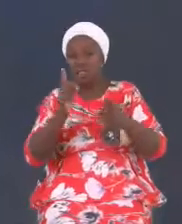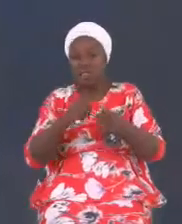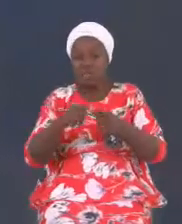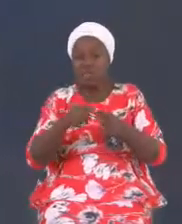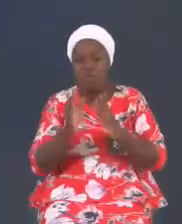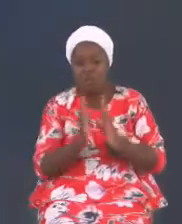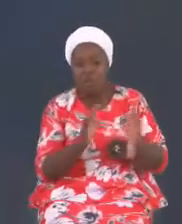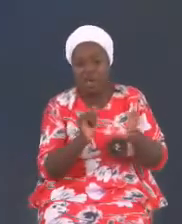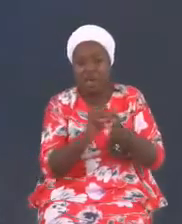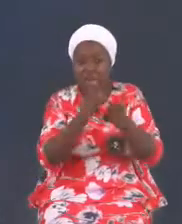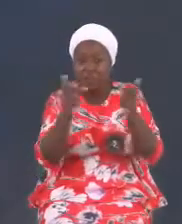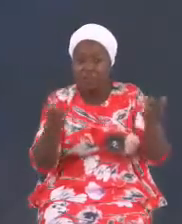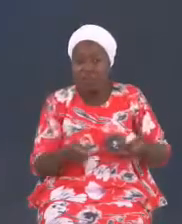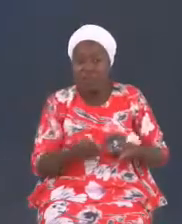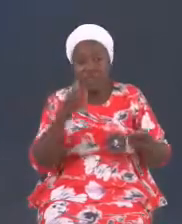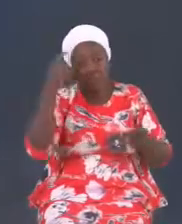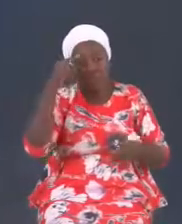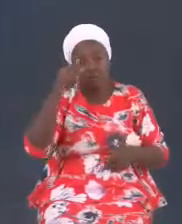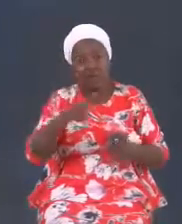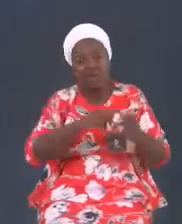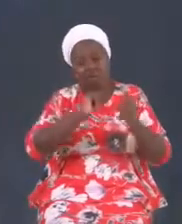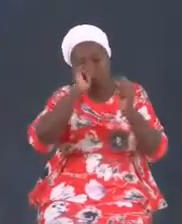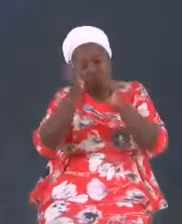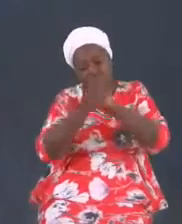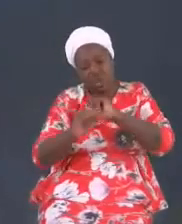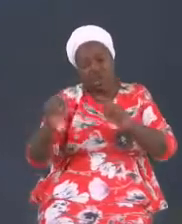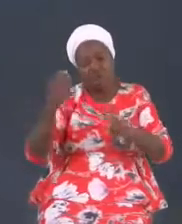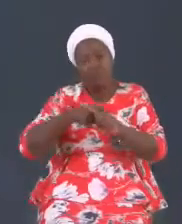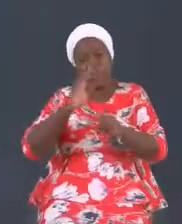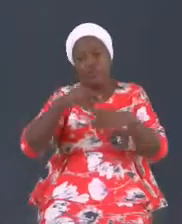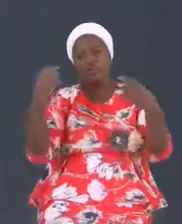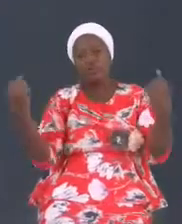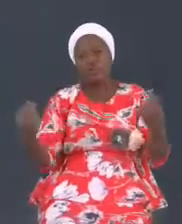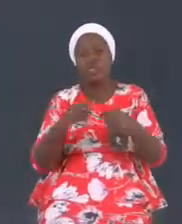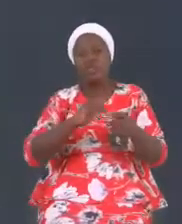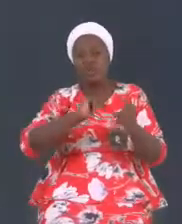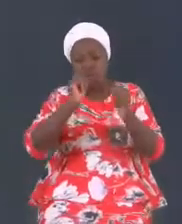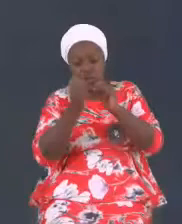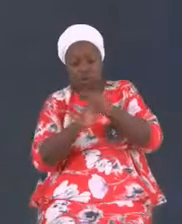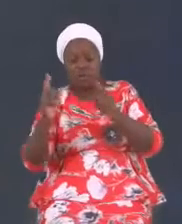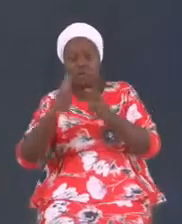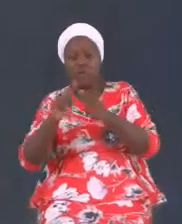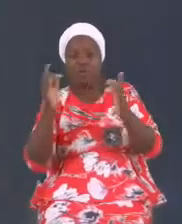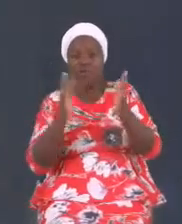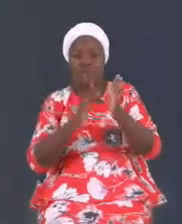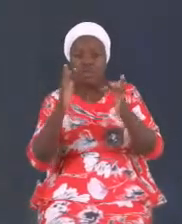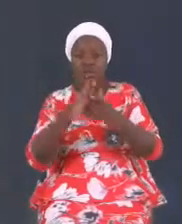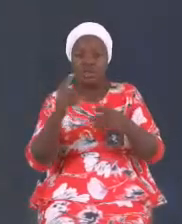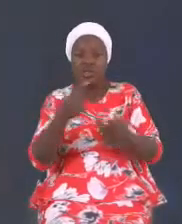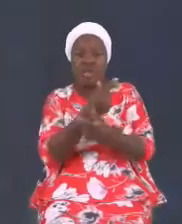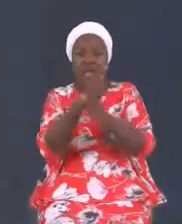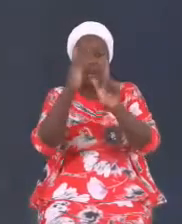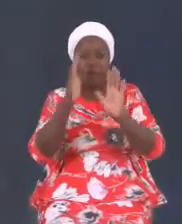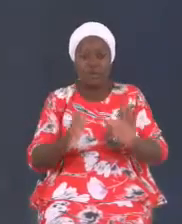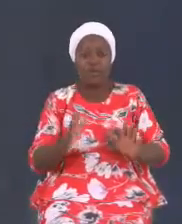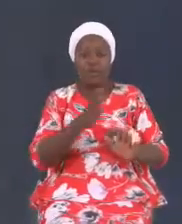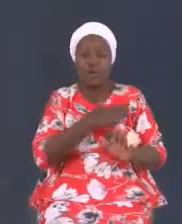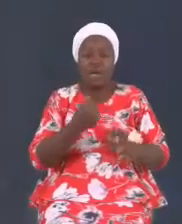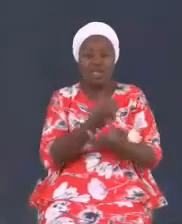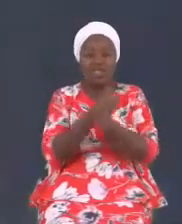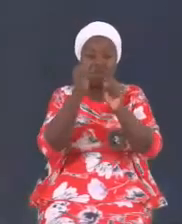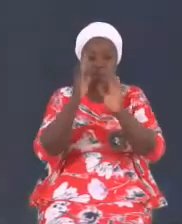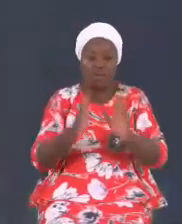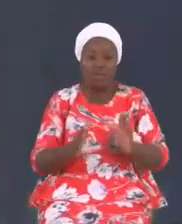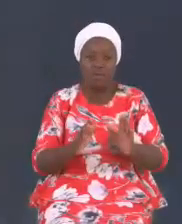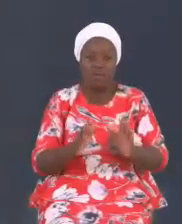place for you. And you are turning from your sin. You are turning to Jesus, the Liberator and the Savior.